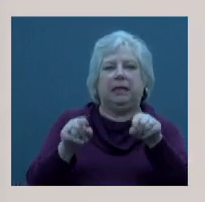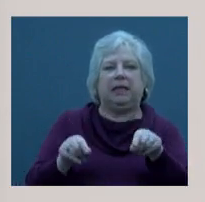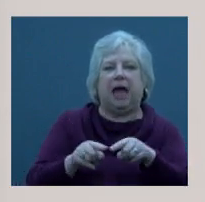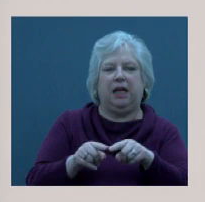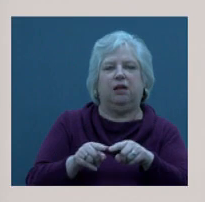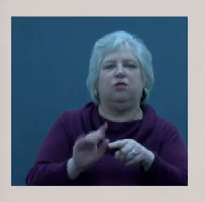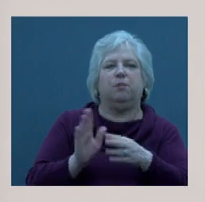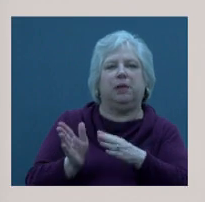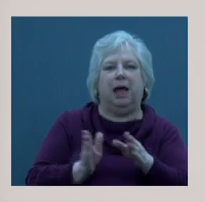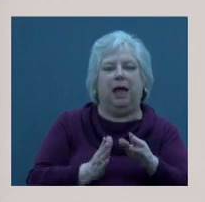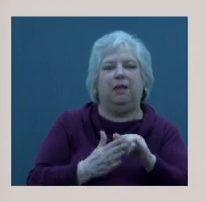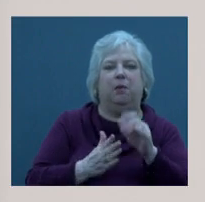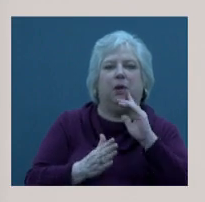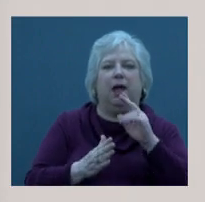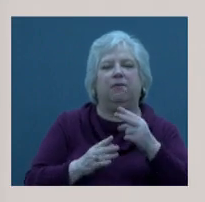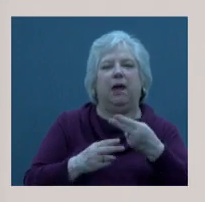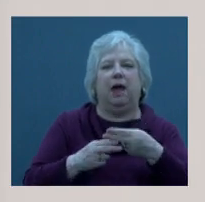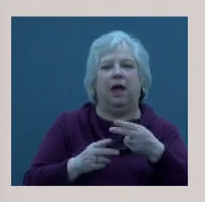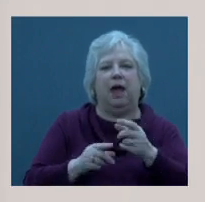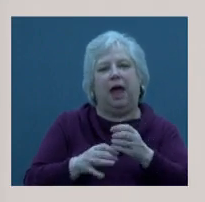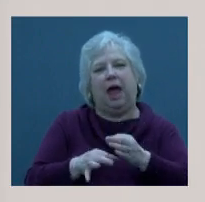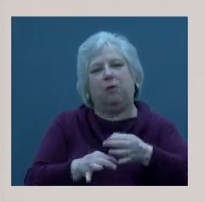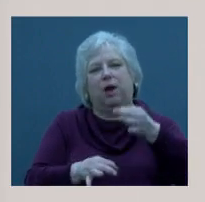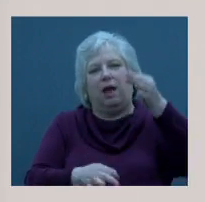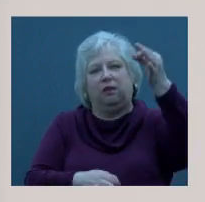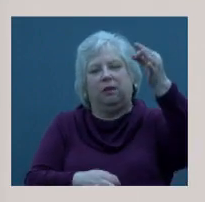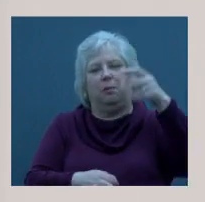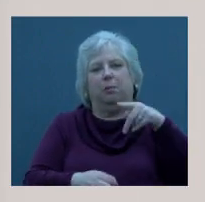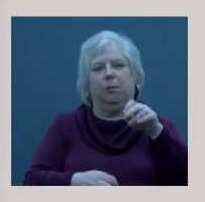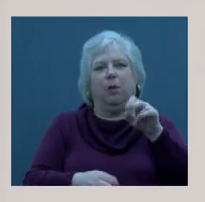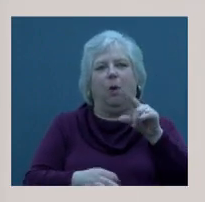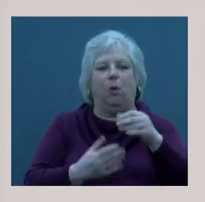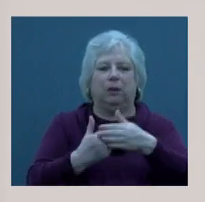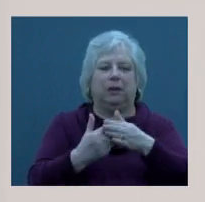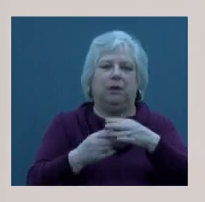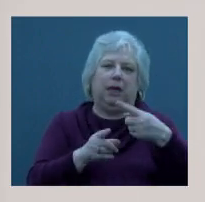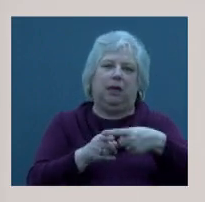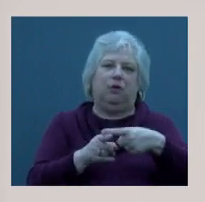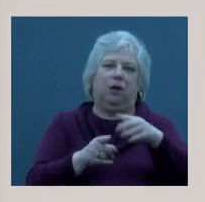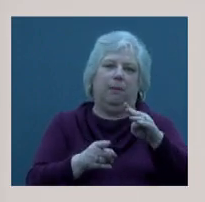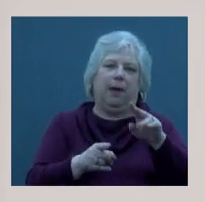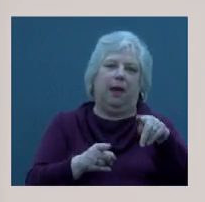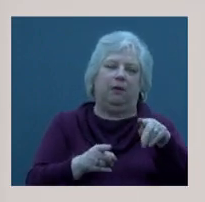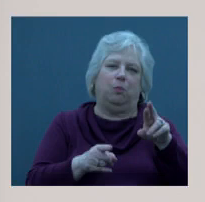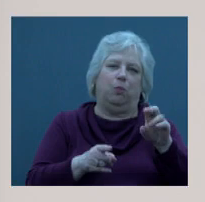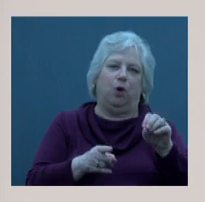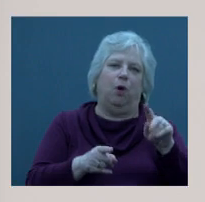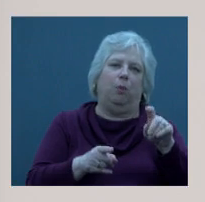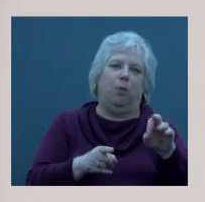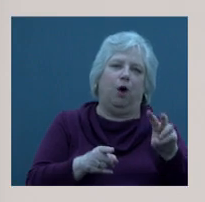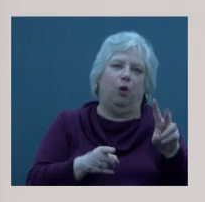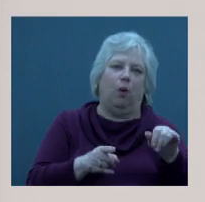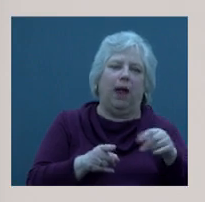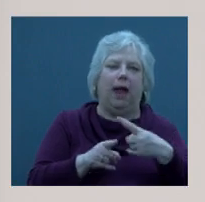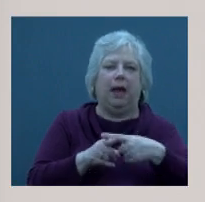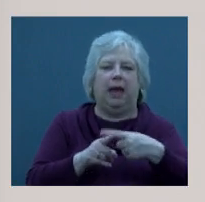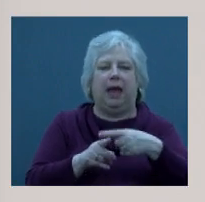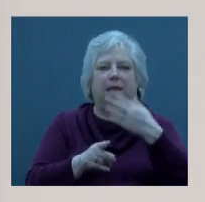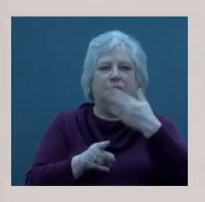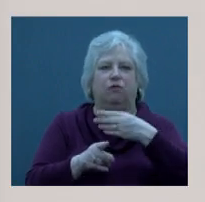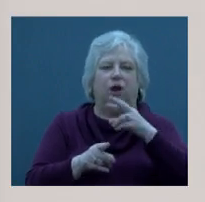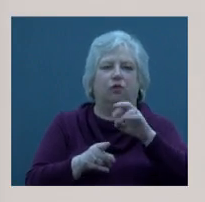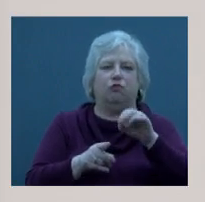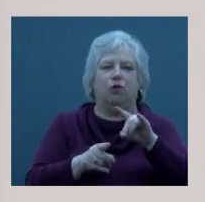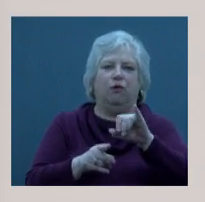plan that would have a high-rise pole located near the intersection of Bass Pro Parkway and the frontage road for